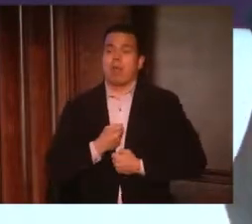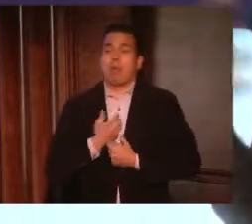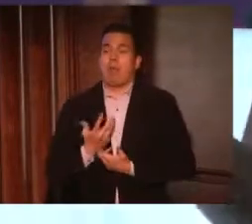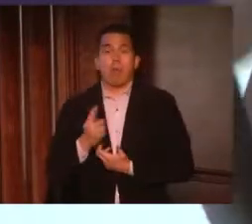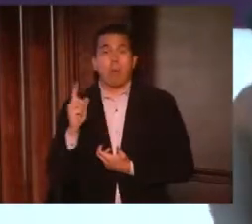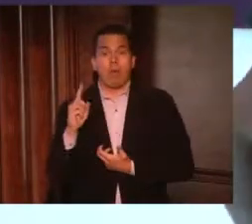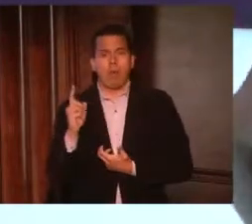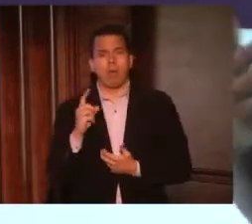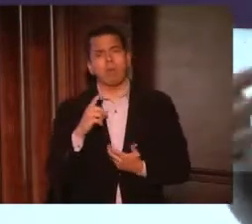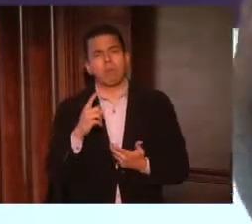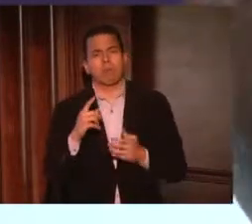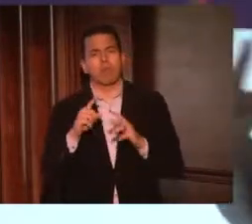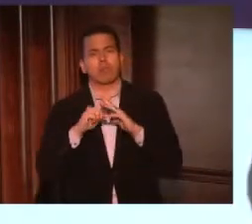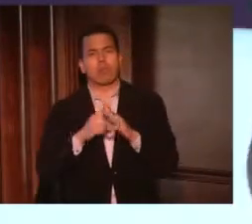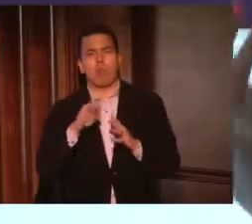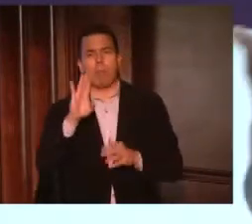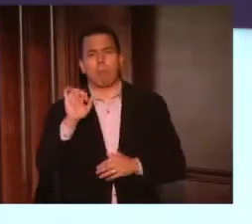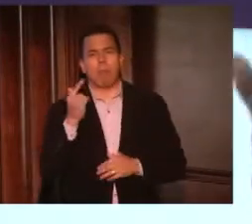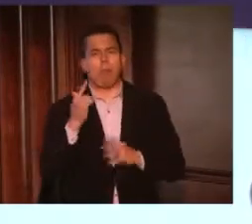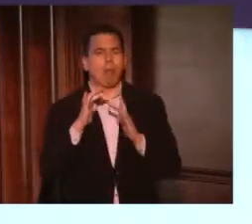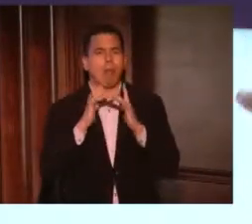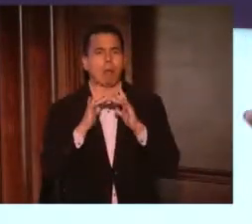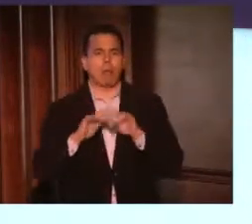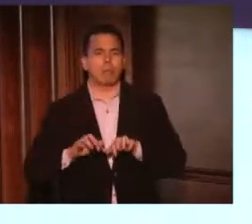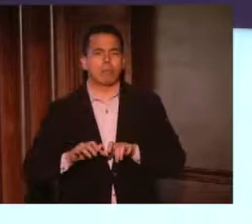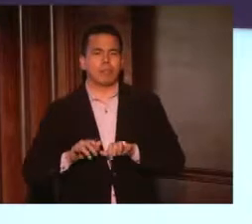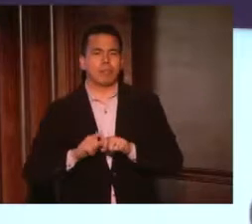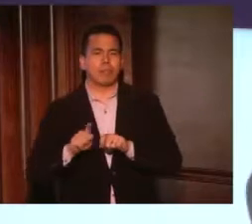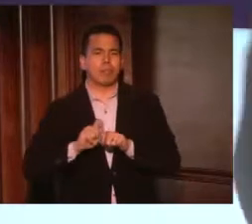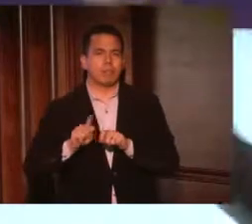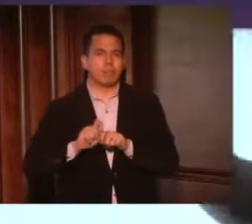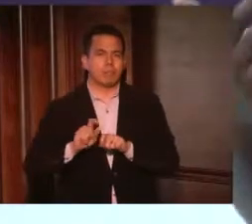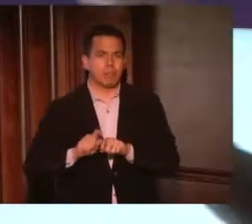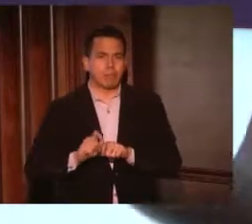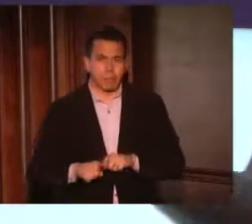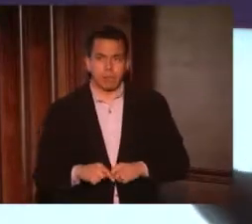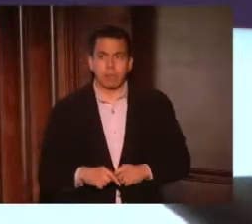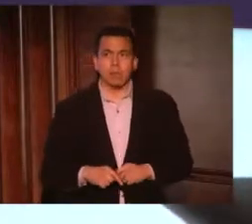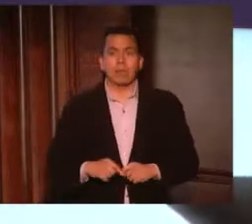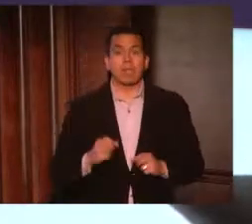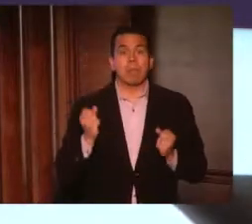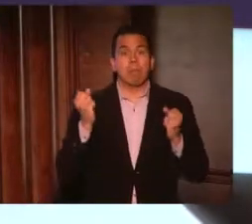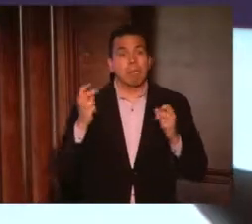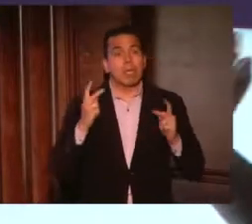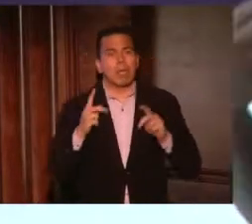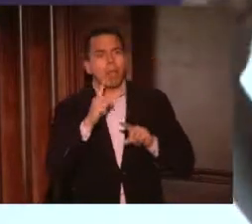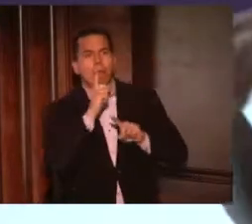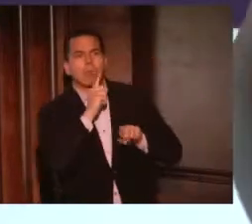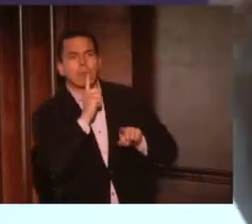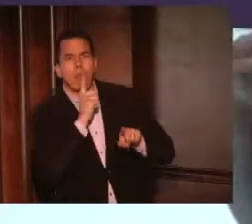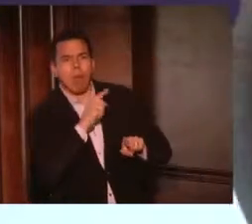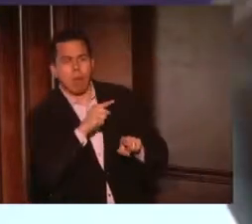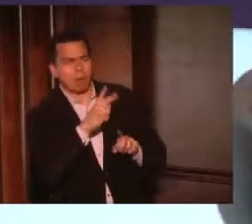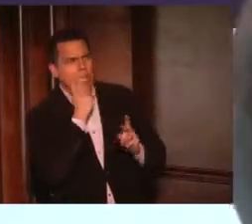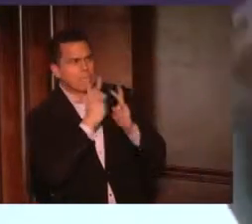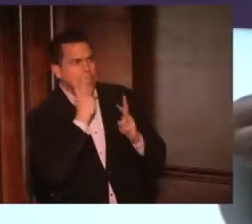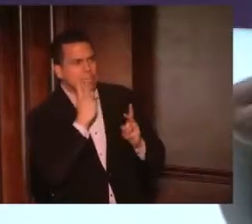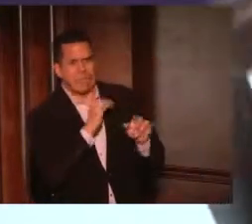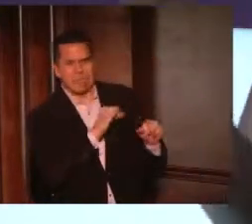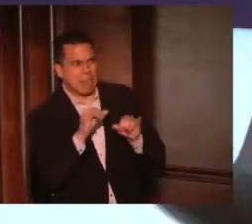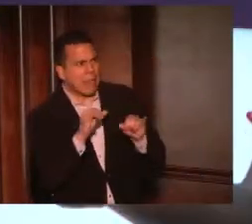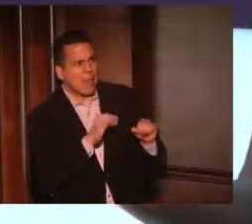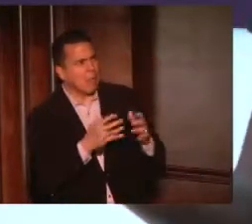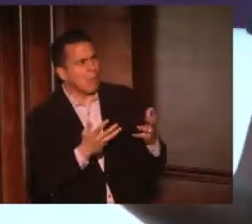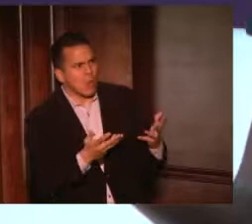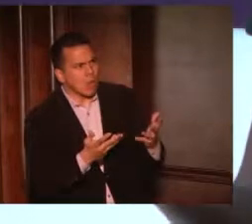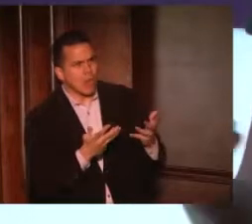from that, a lot more people started saying they were also seeing the same thing, or also experiencing the same thing, and they wanted to know who to